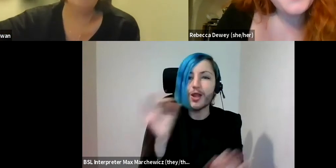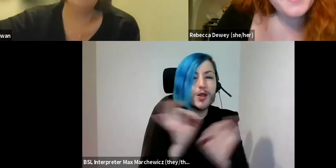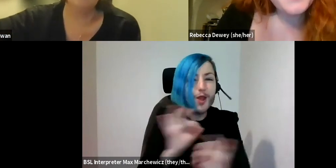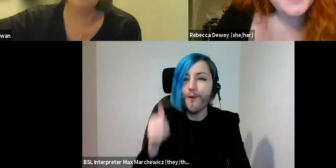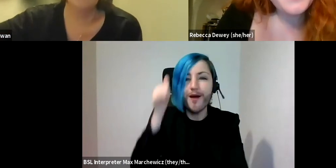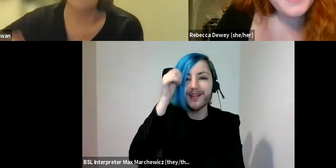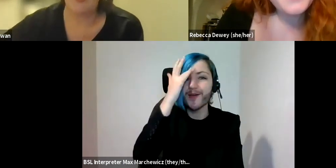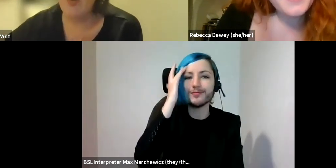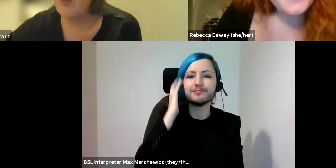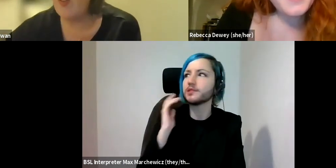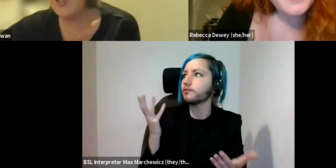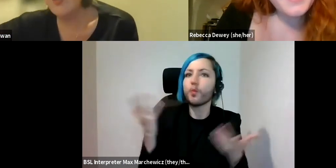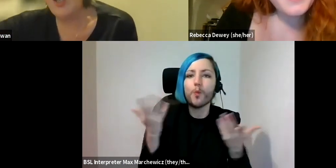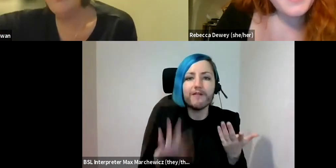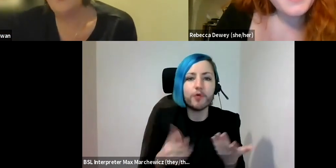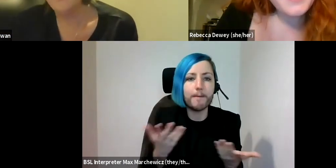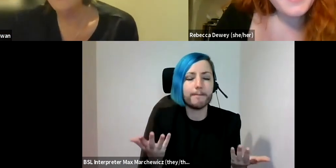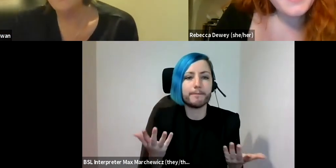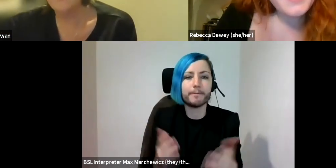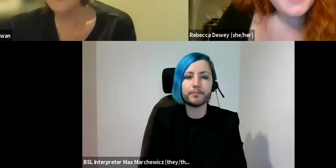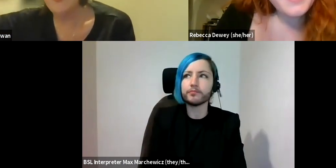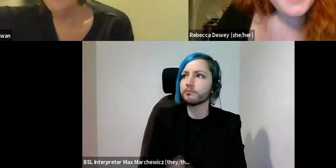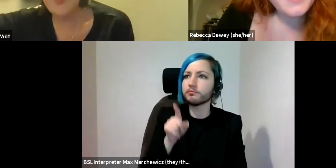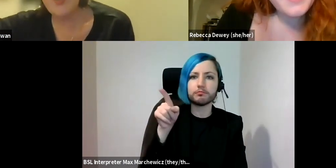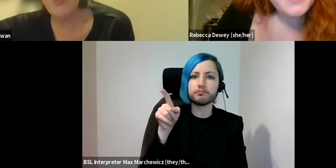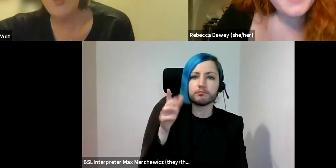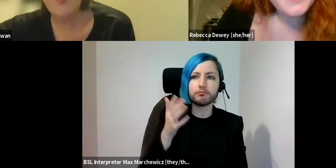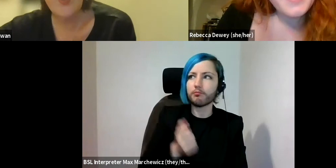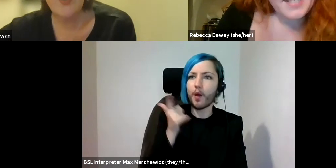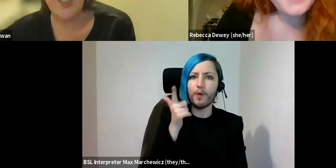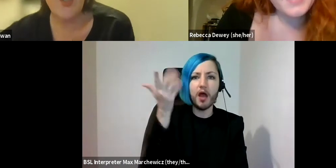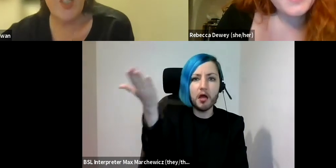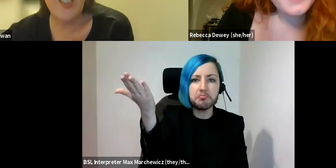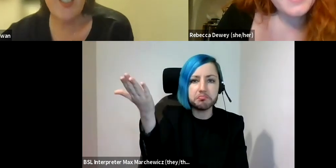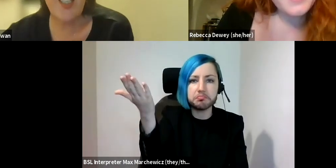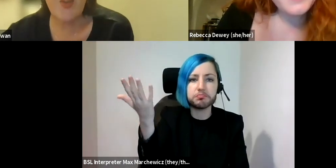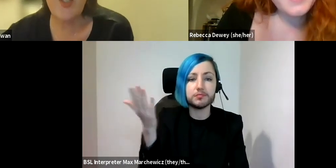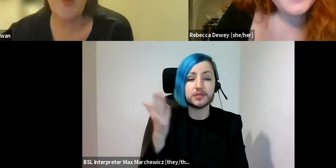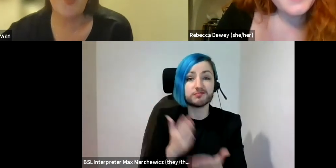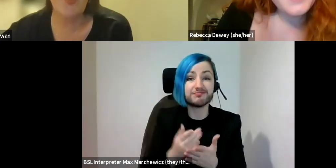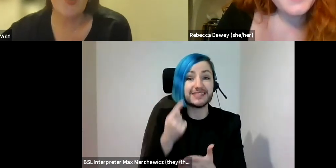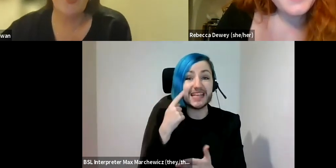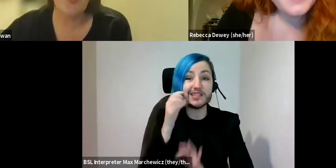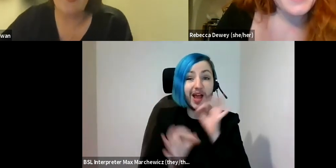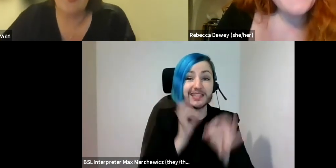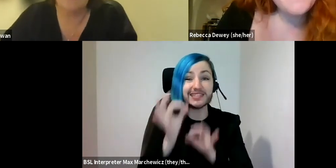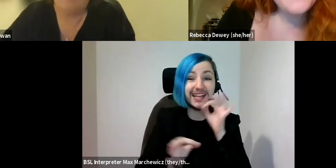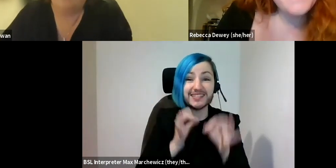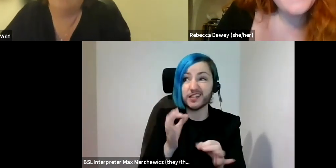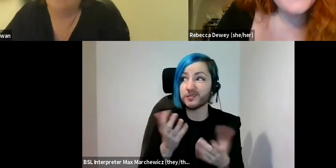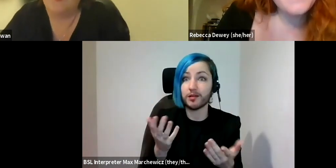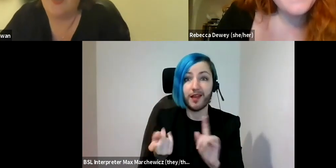all come from? How far out does the universe go? It's actually quite easy to ask questions people don't really know the answer